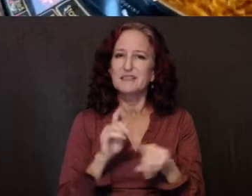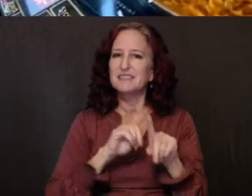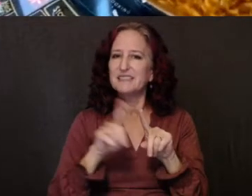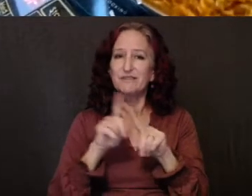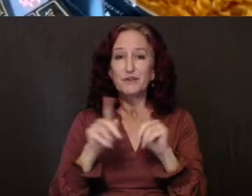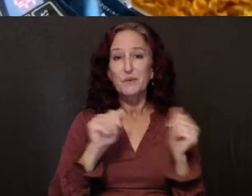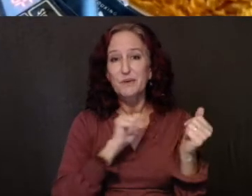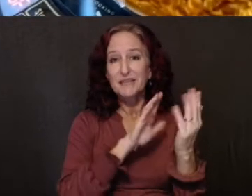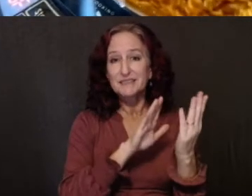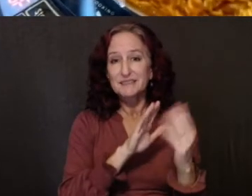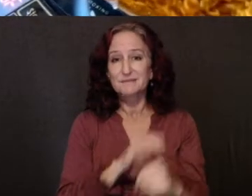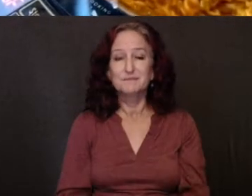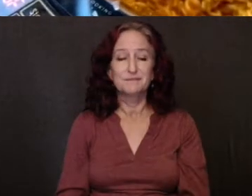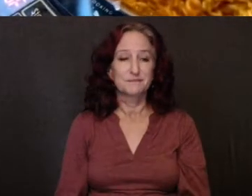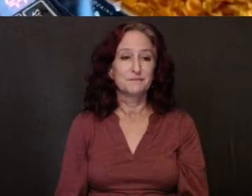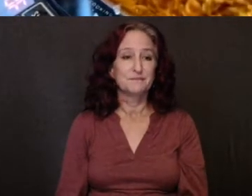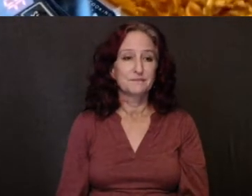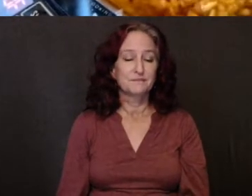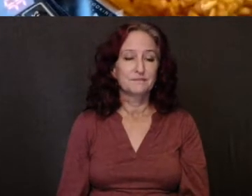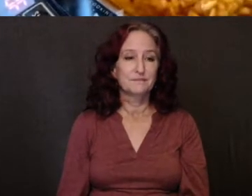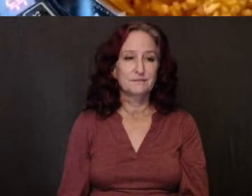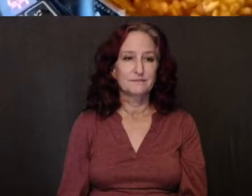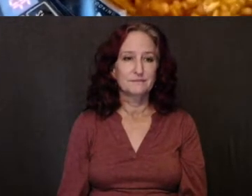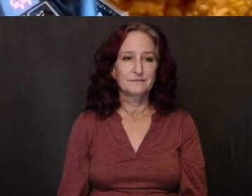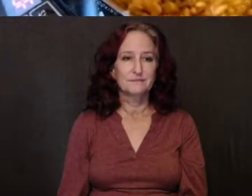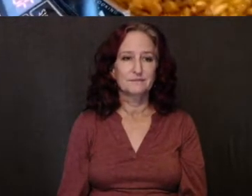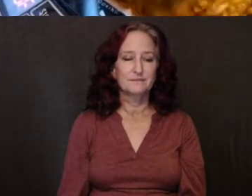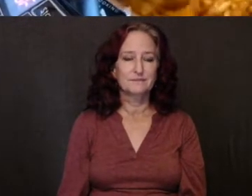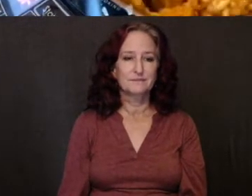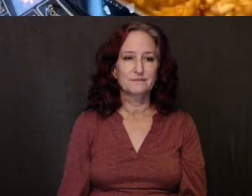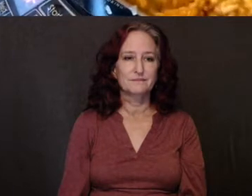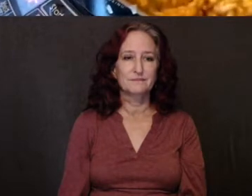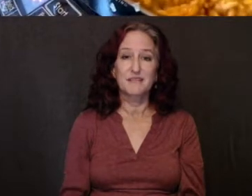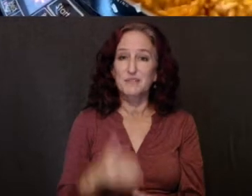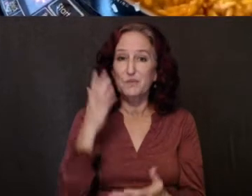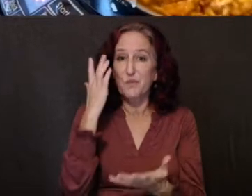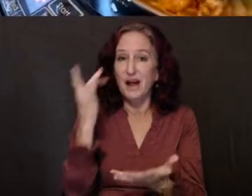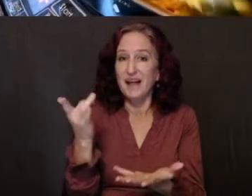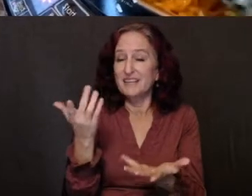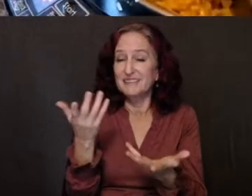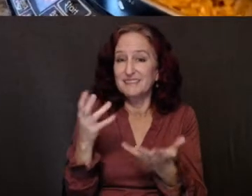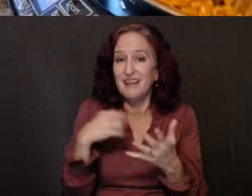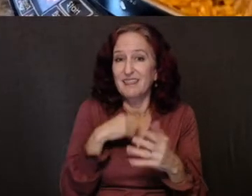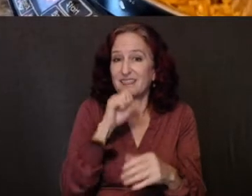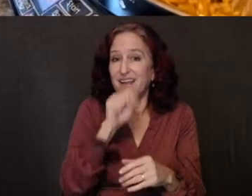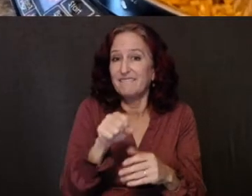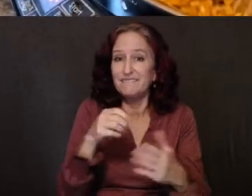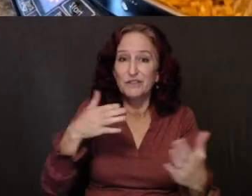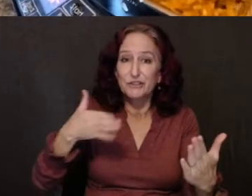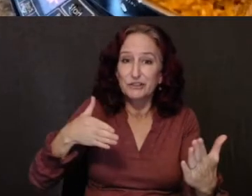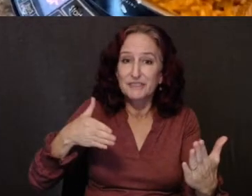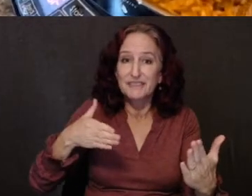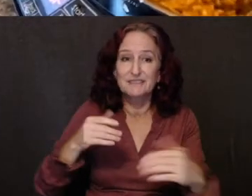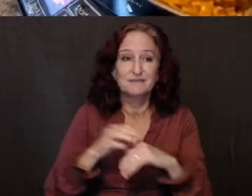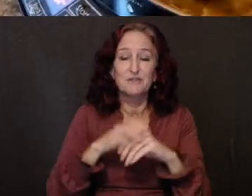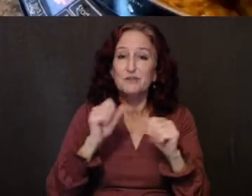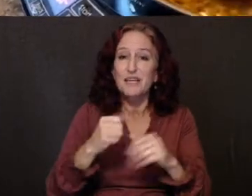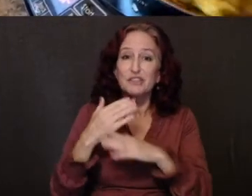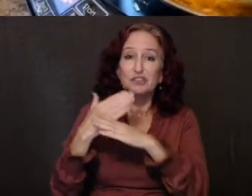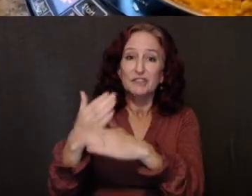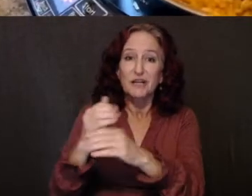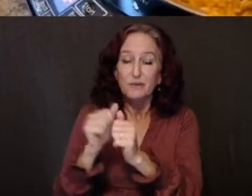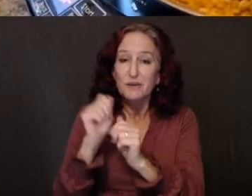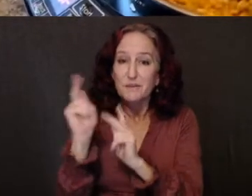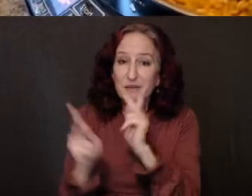picture. It's all just kind of expressing yourself through a medium, and that's